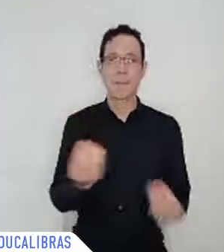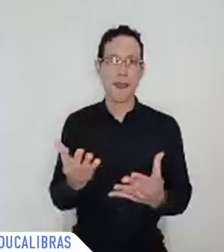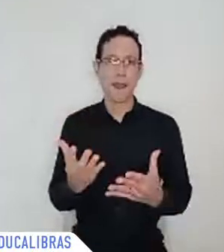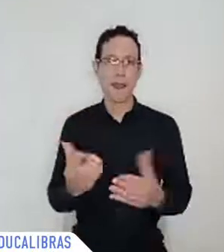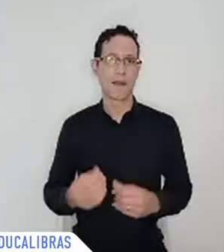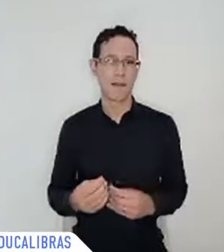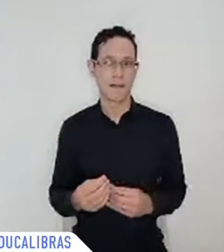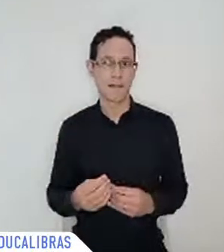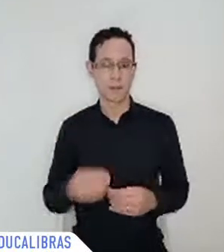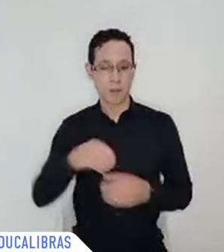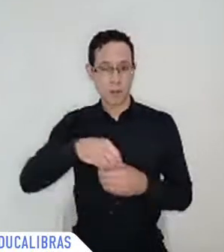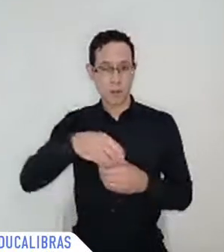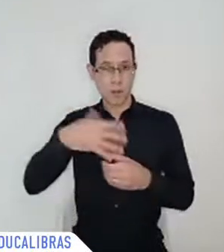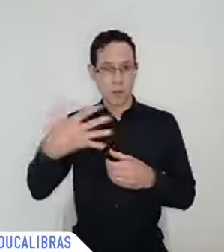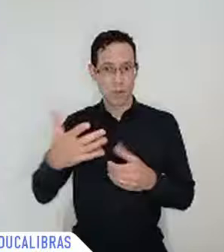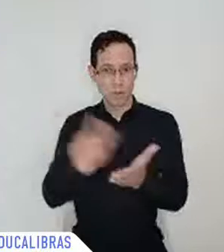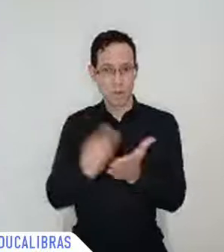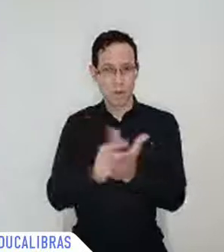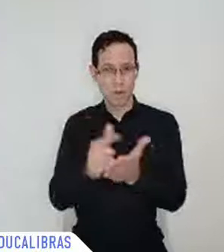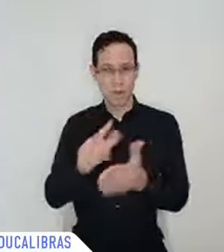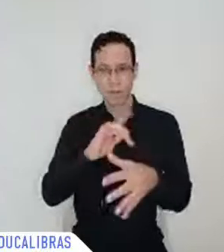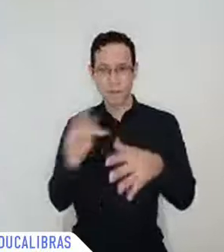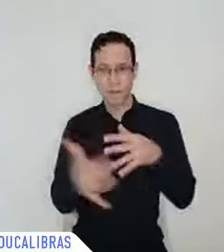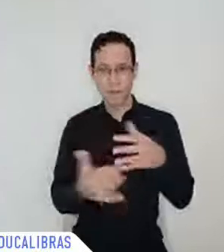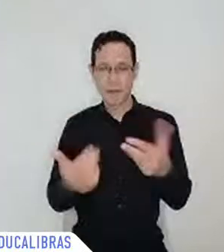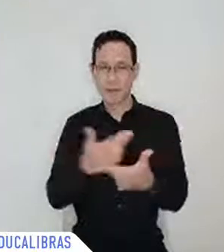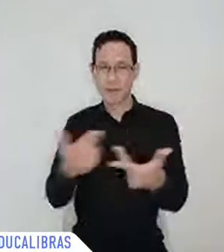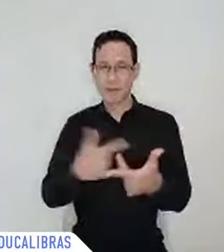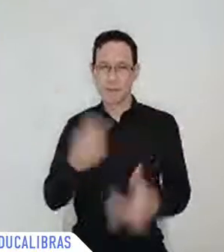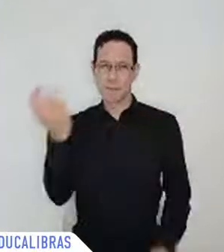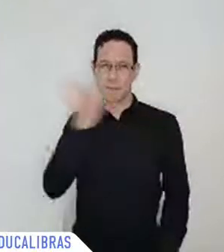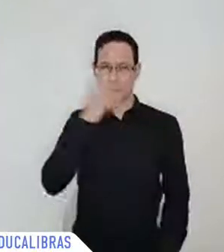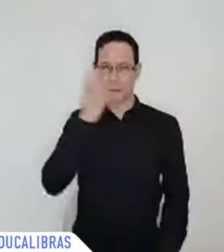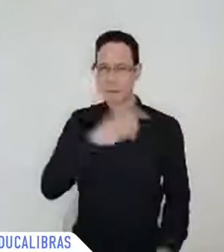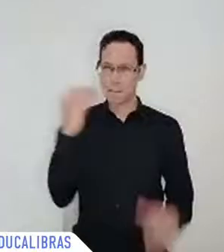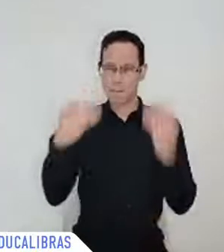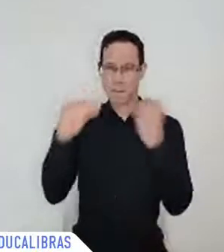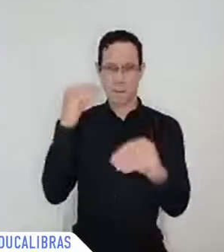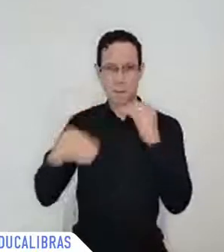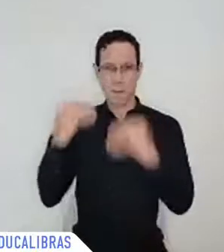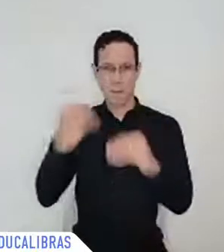it has allowed